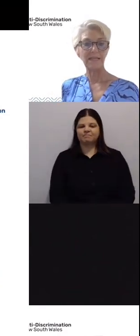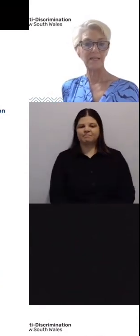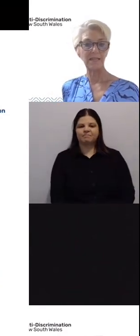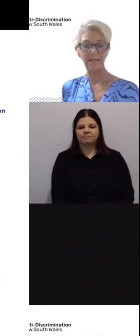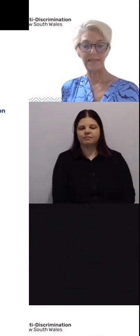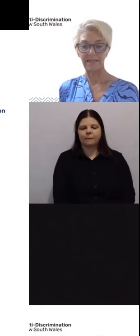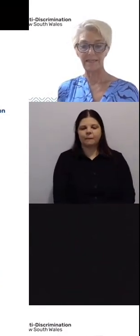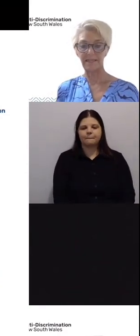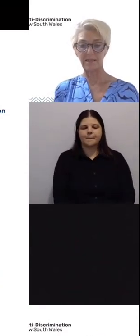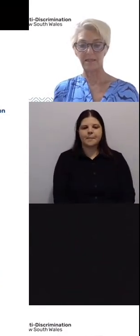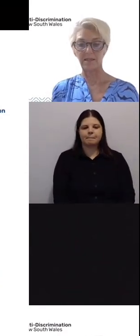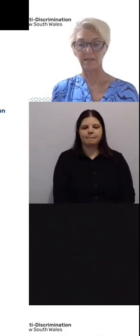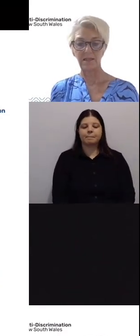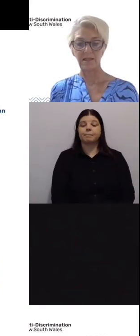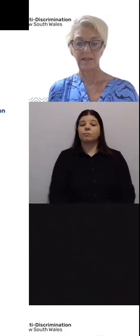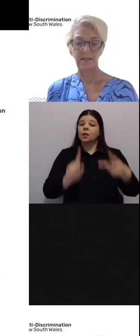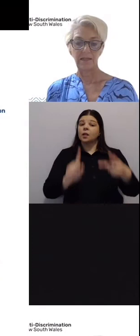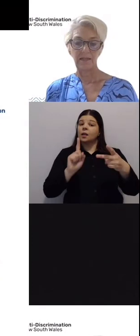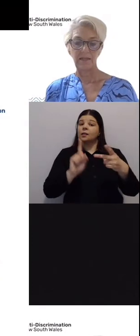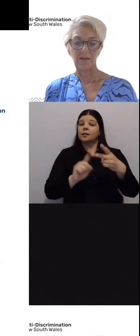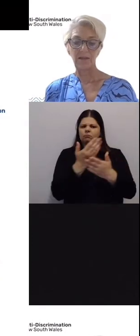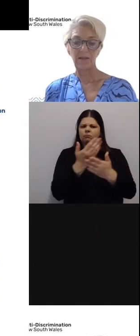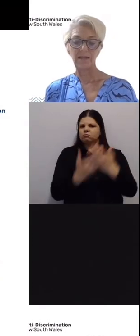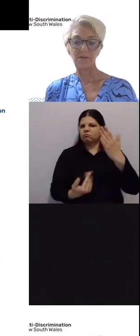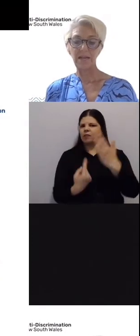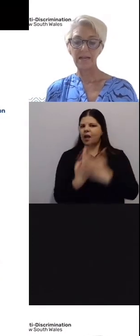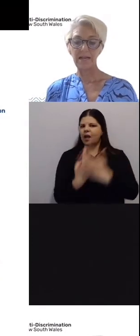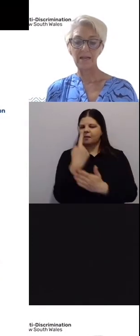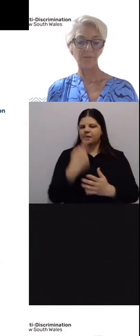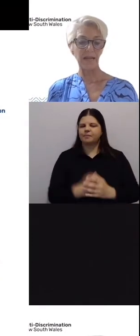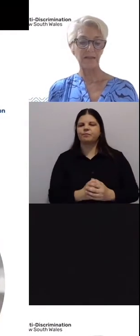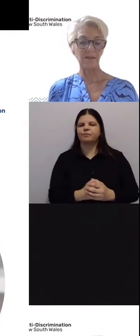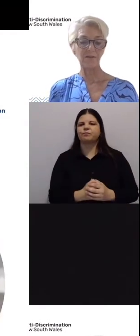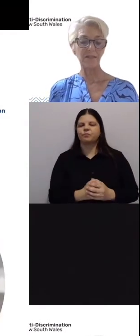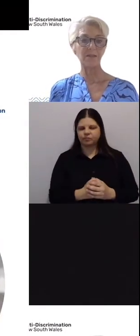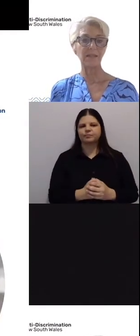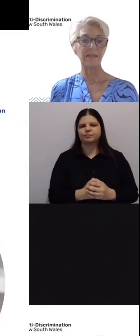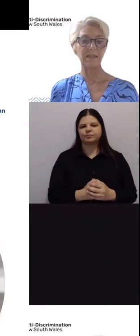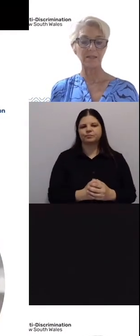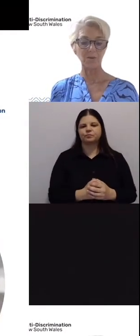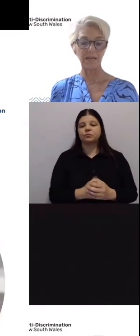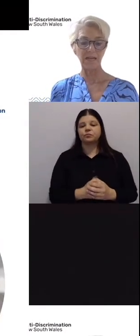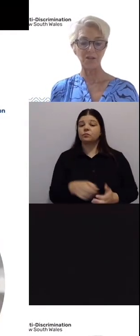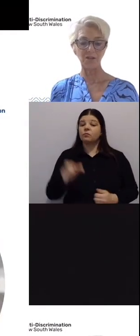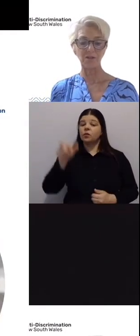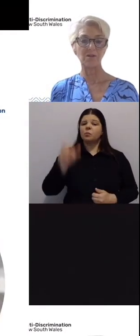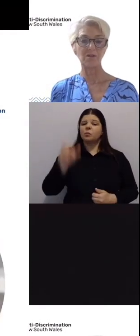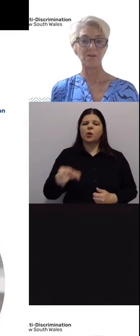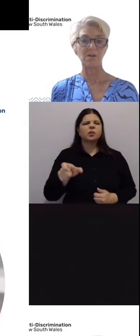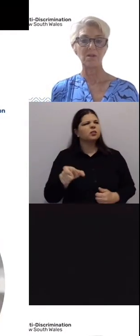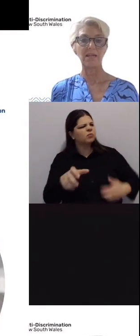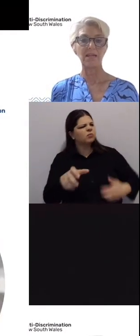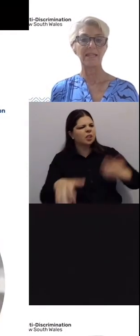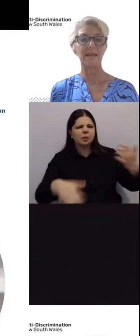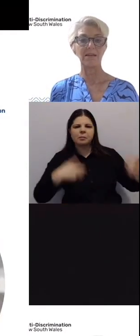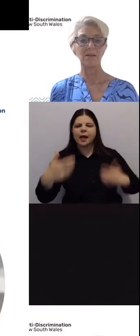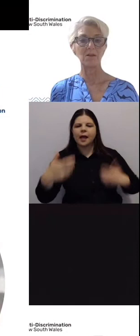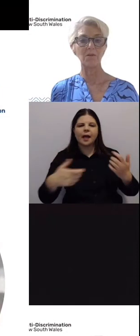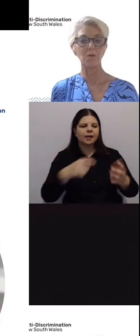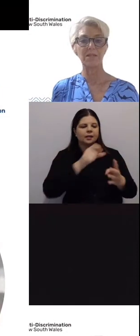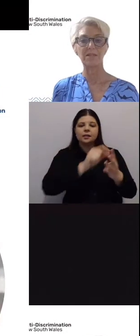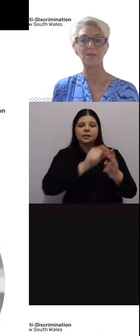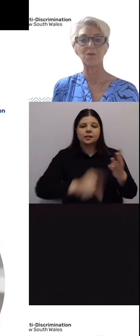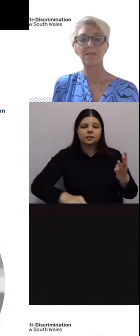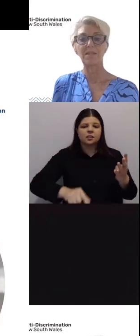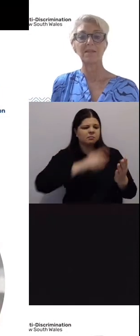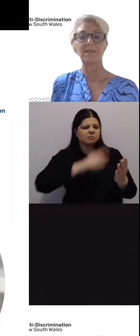The second case study is regarding a complaint of disability discrimination in the area